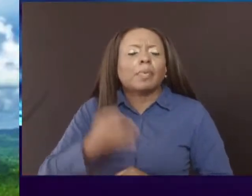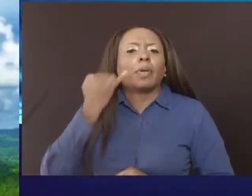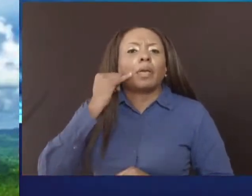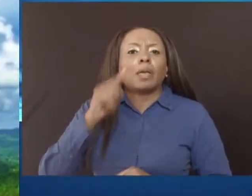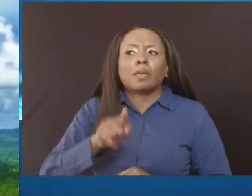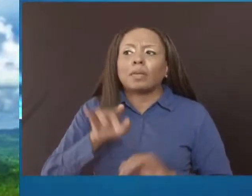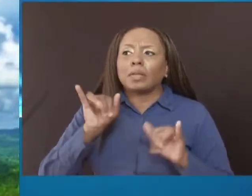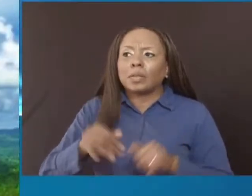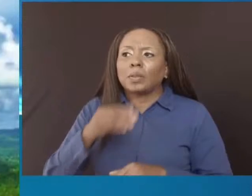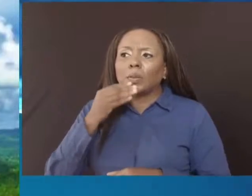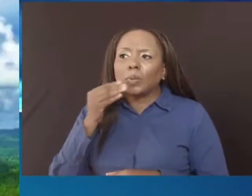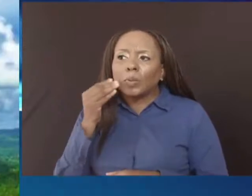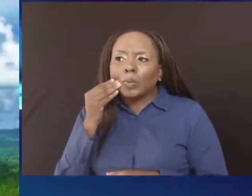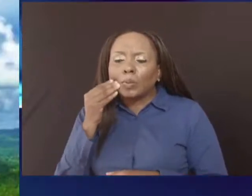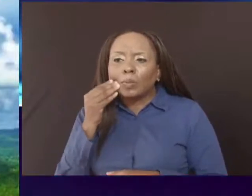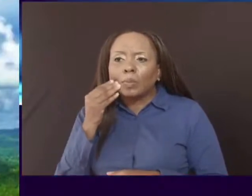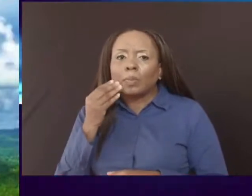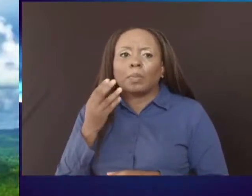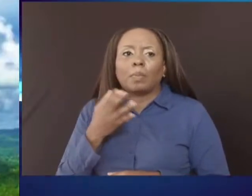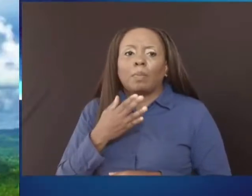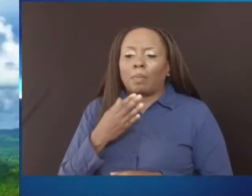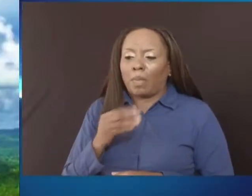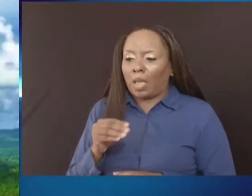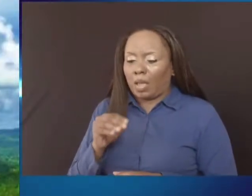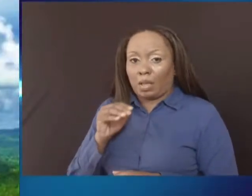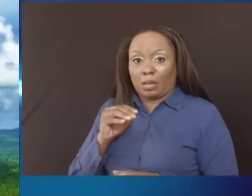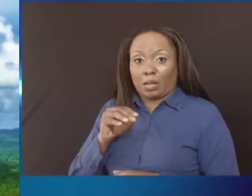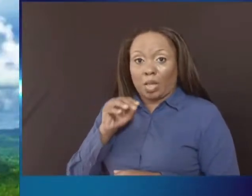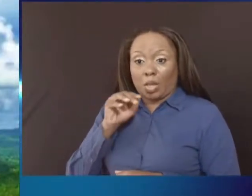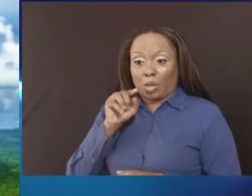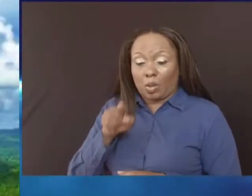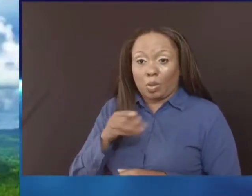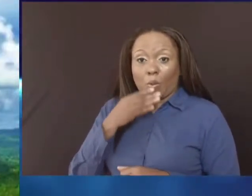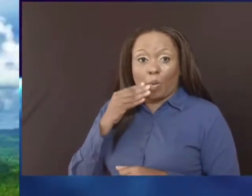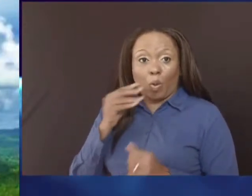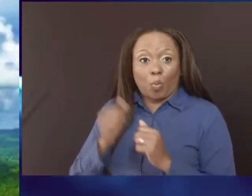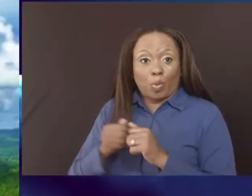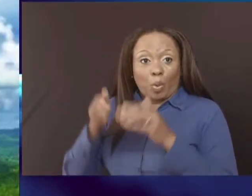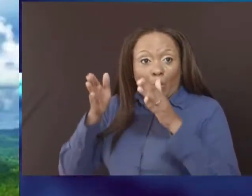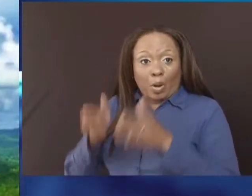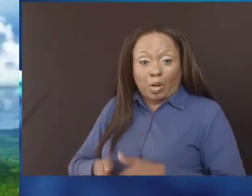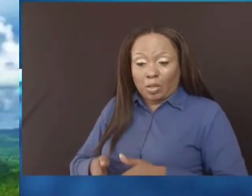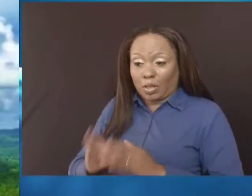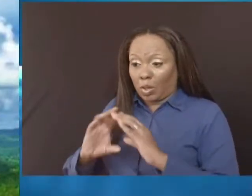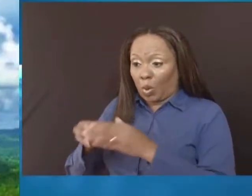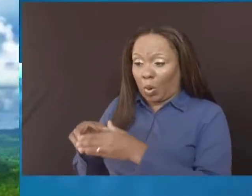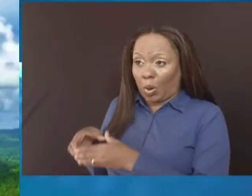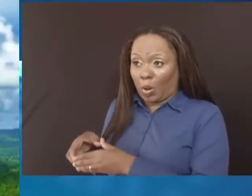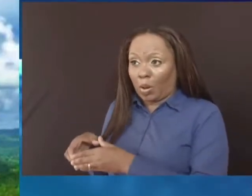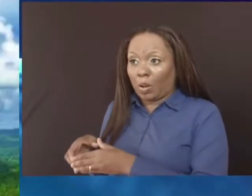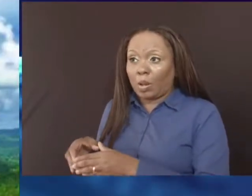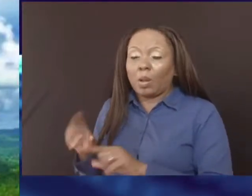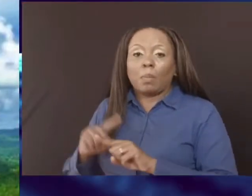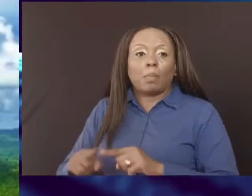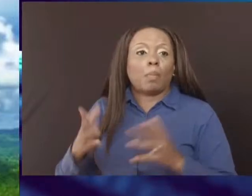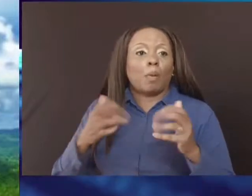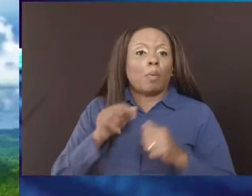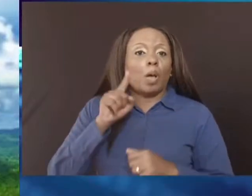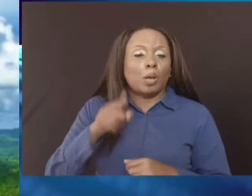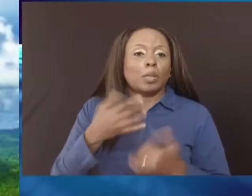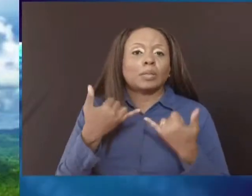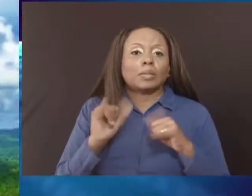is even quarantined as a primary contact, we want to encourage you within the home to wear